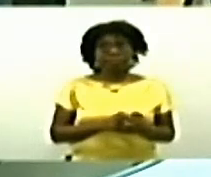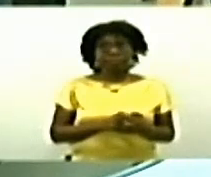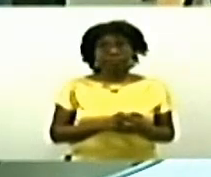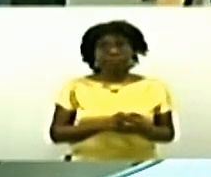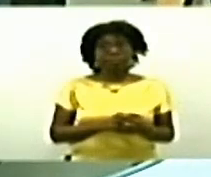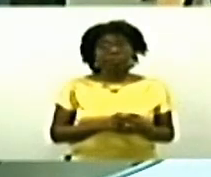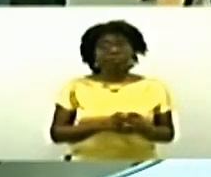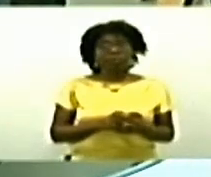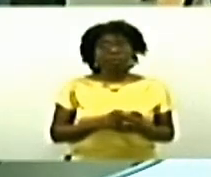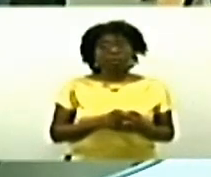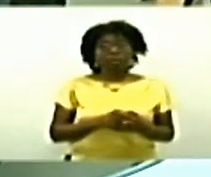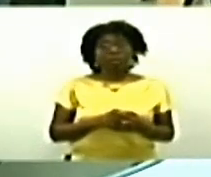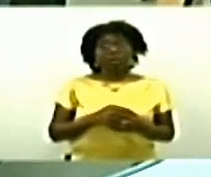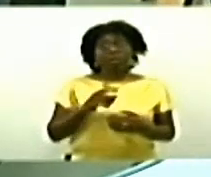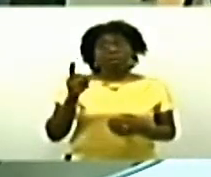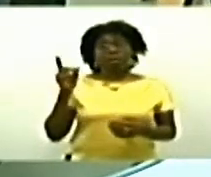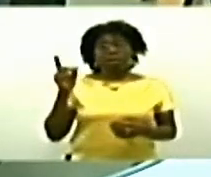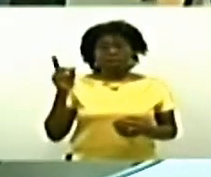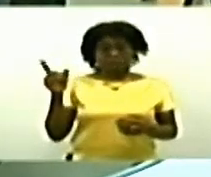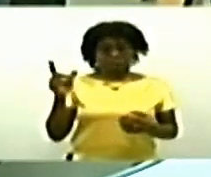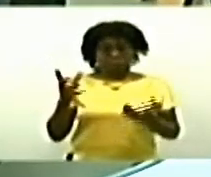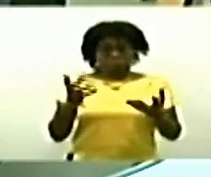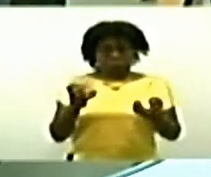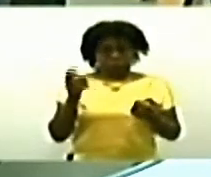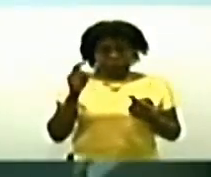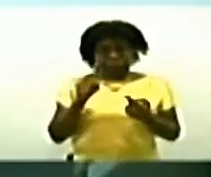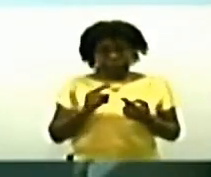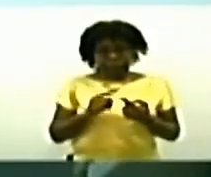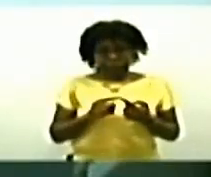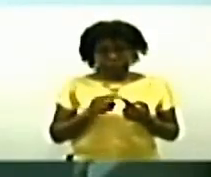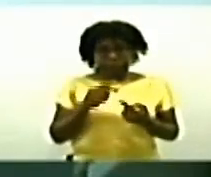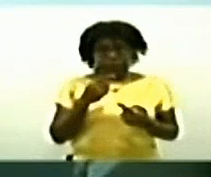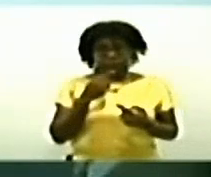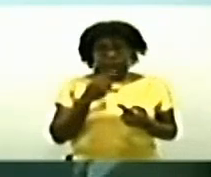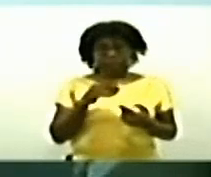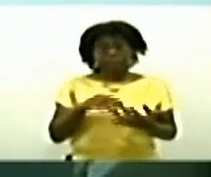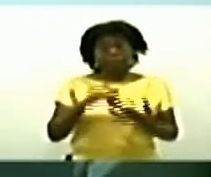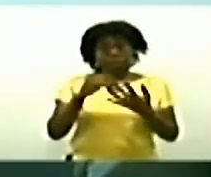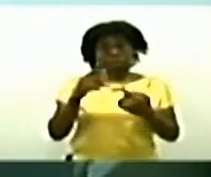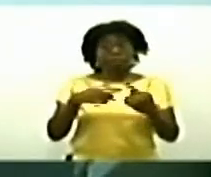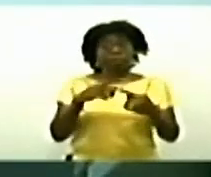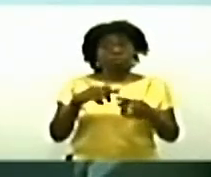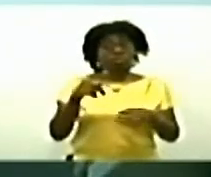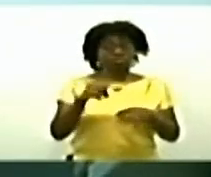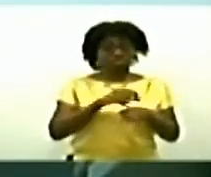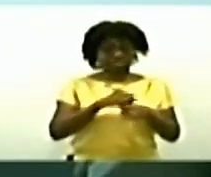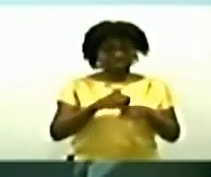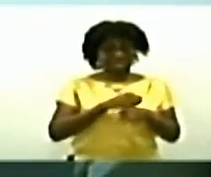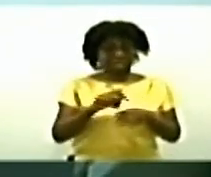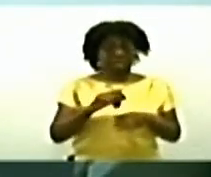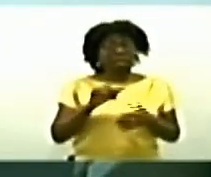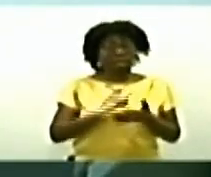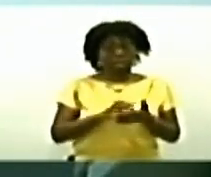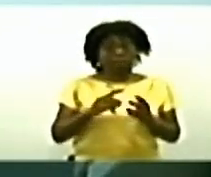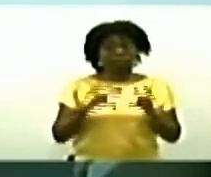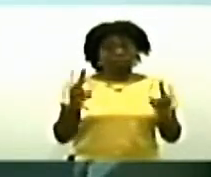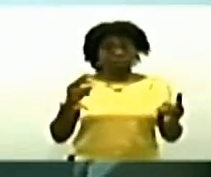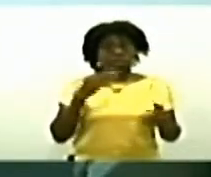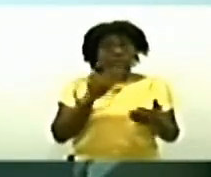I just want to basically say, especially the aspect of training, it's a very, very good